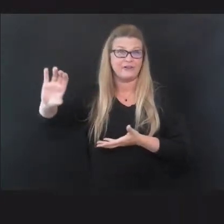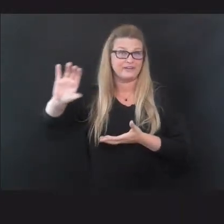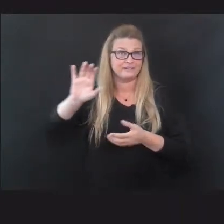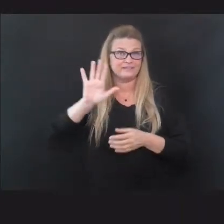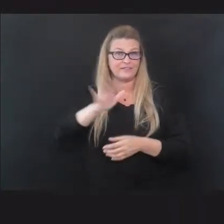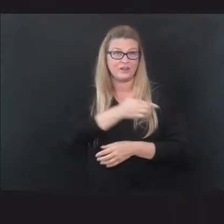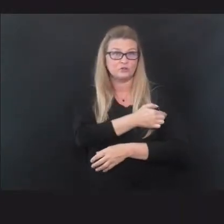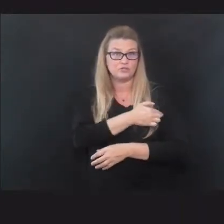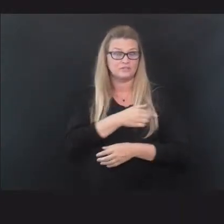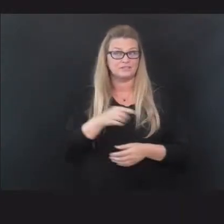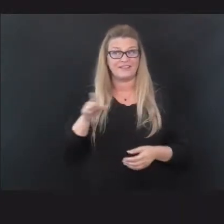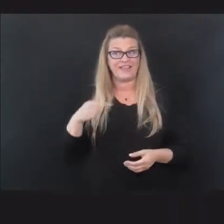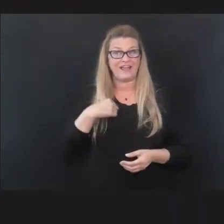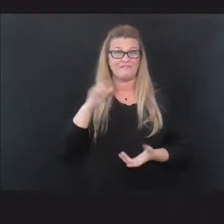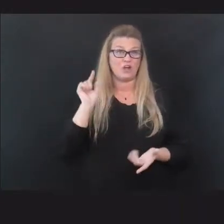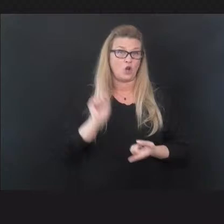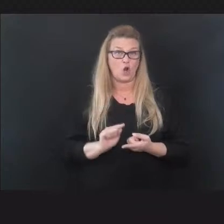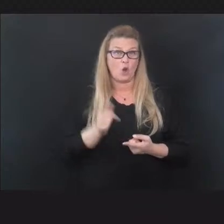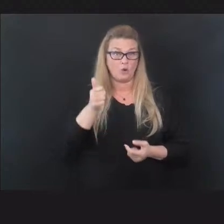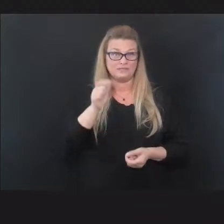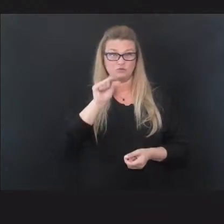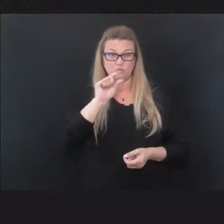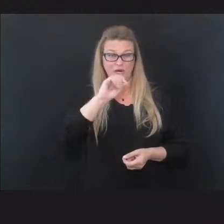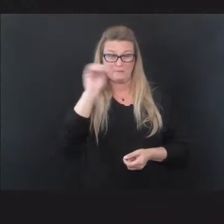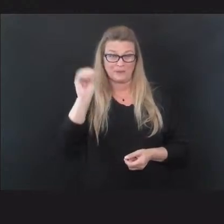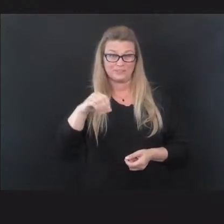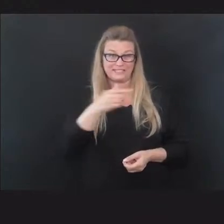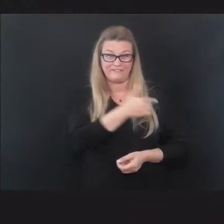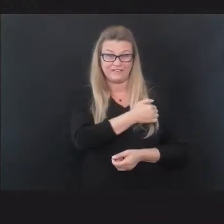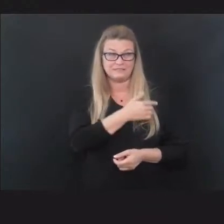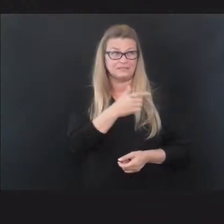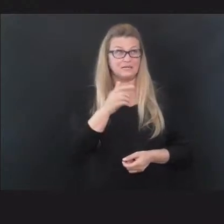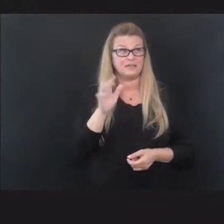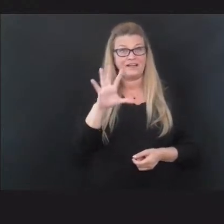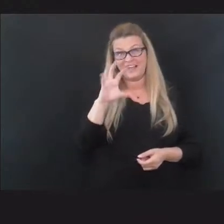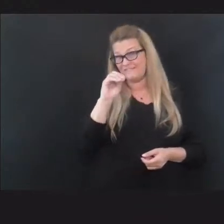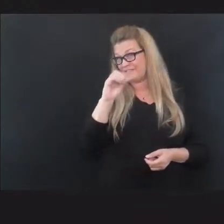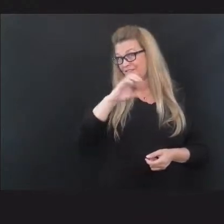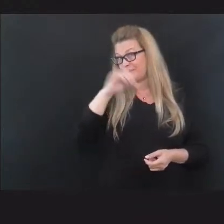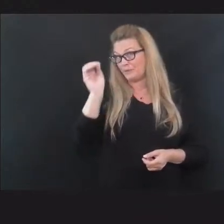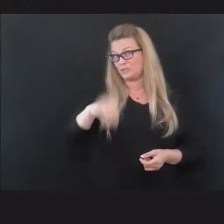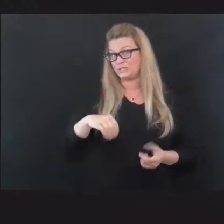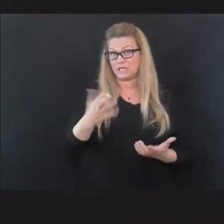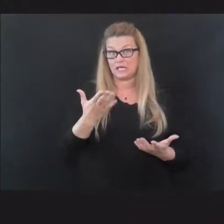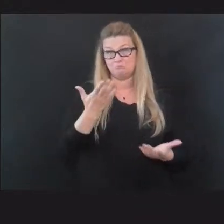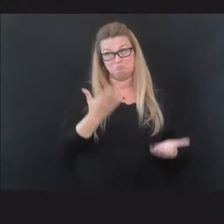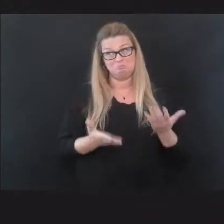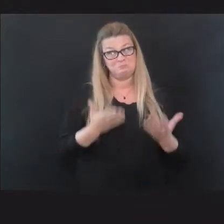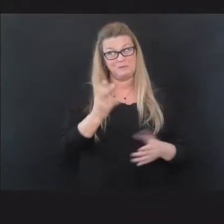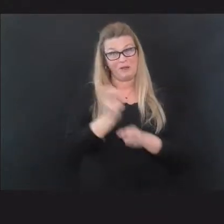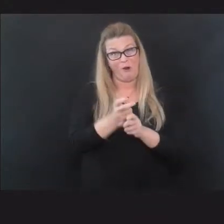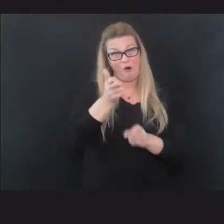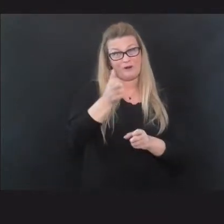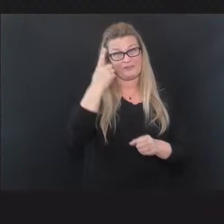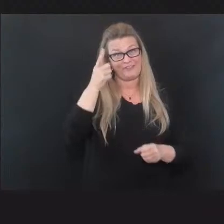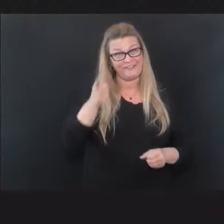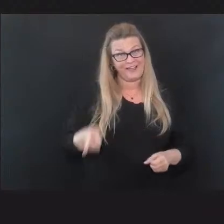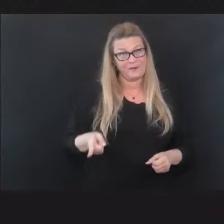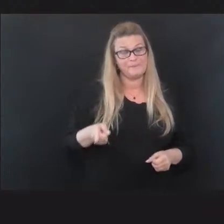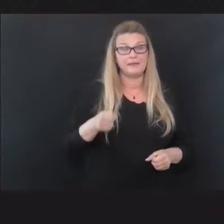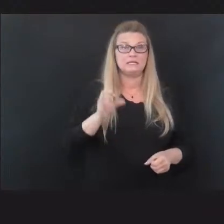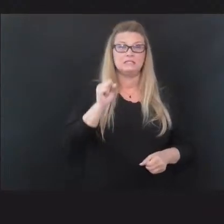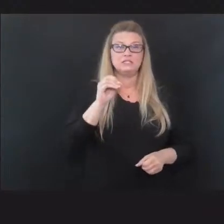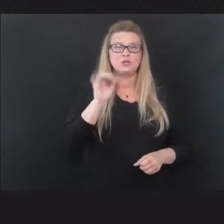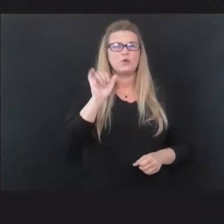is sitting in the low 20% for vaccination. It seems like even 50% is going to be a stretch here. Just talk about some of these